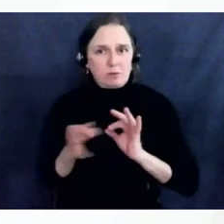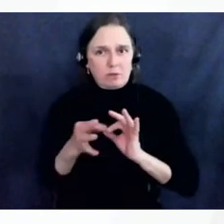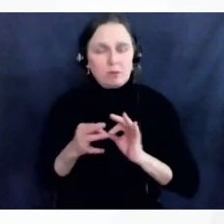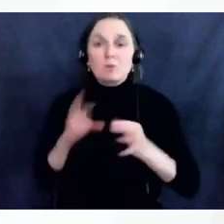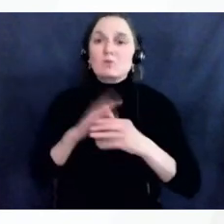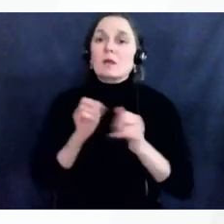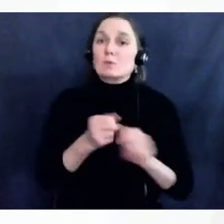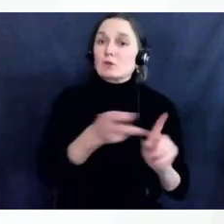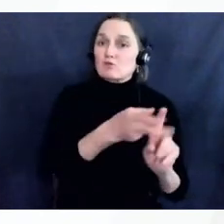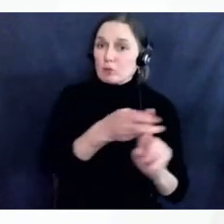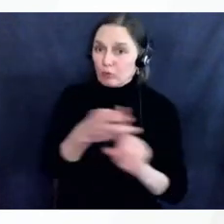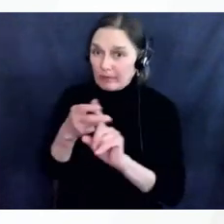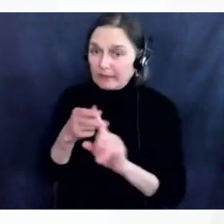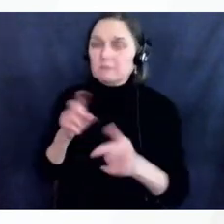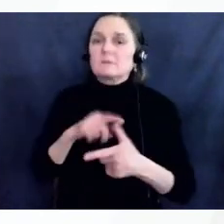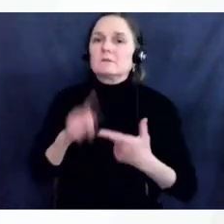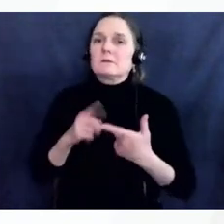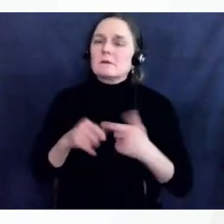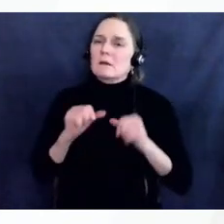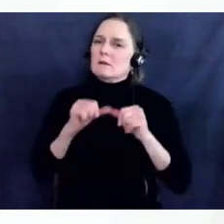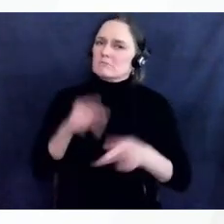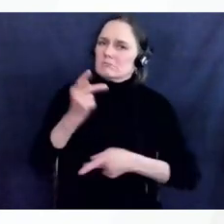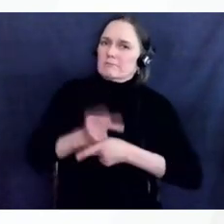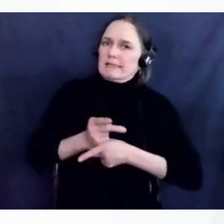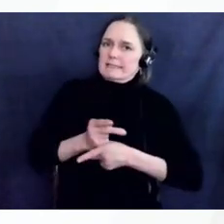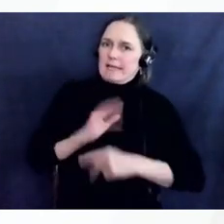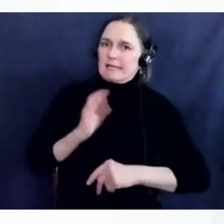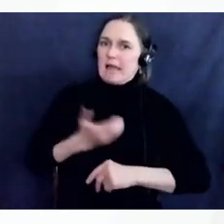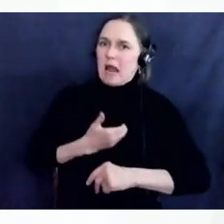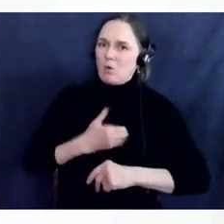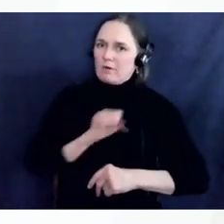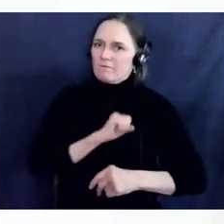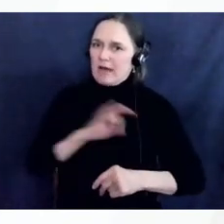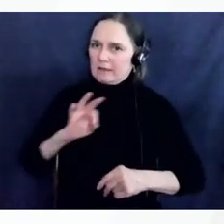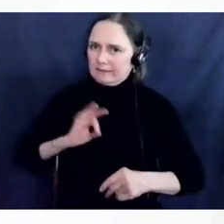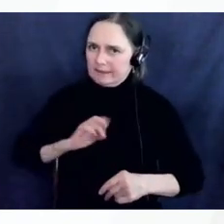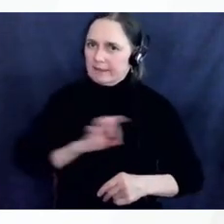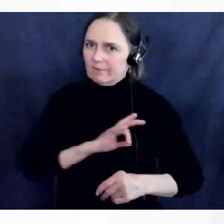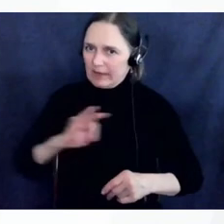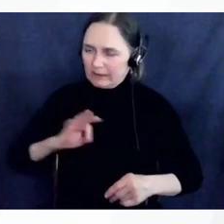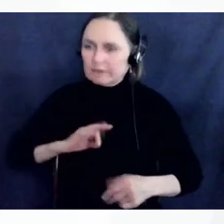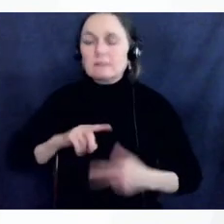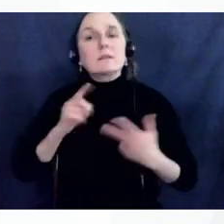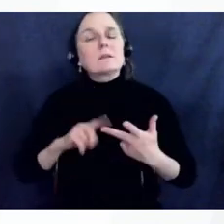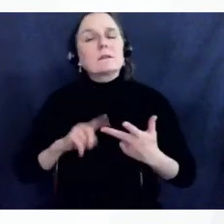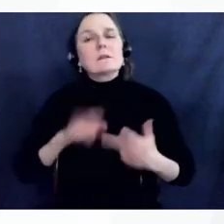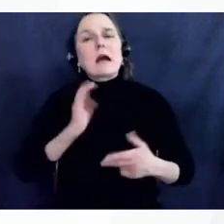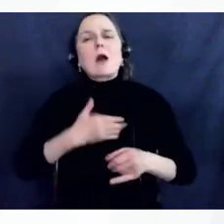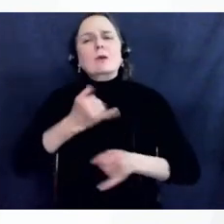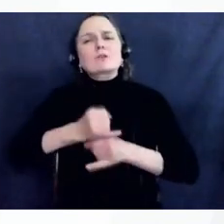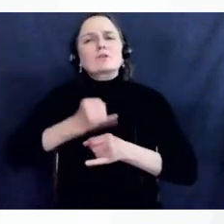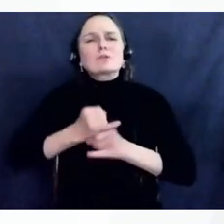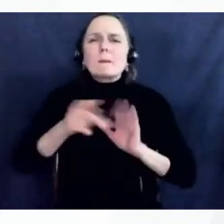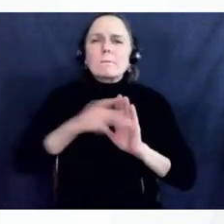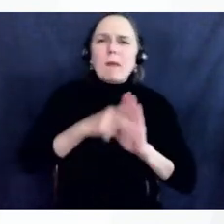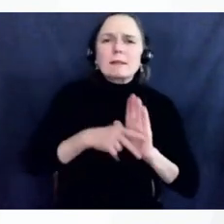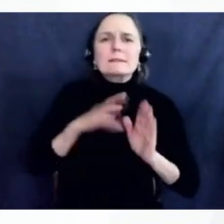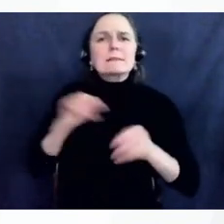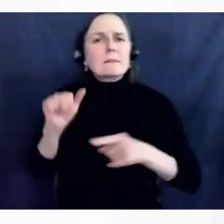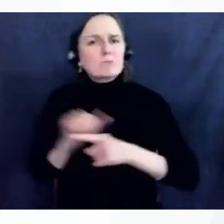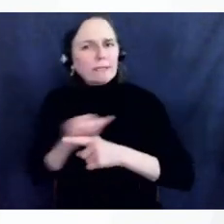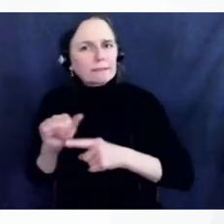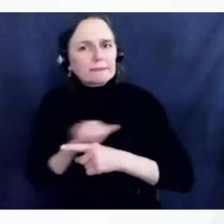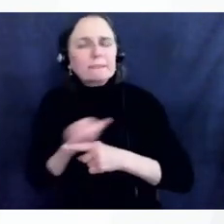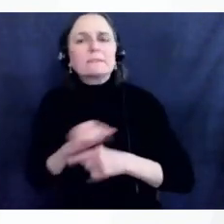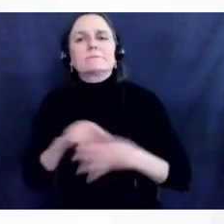highlight our efforts to transform institutional policies and practices and really accelerate